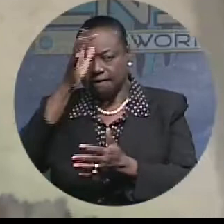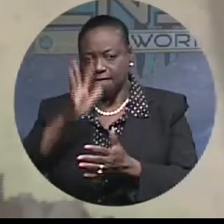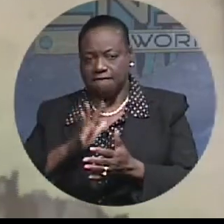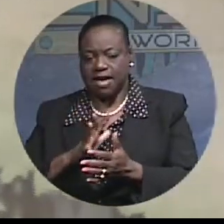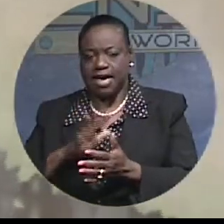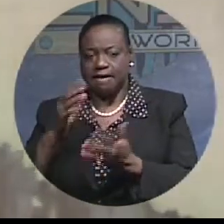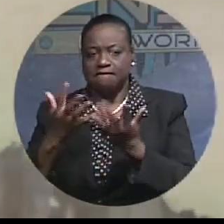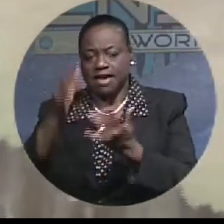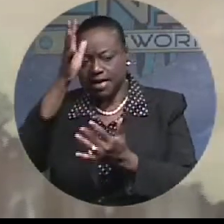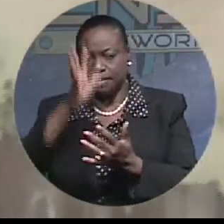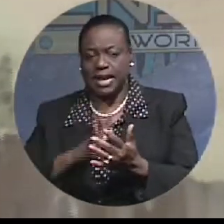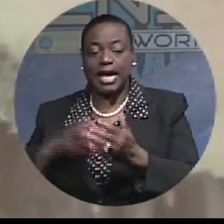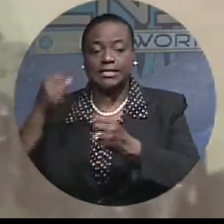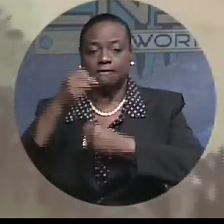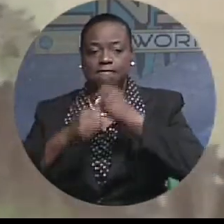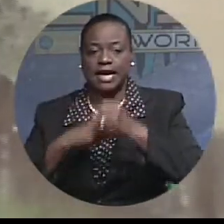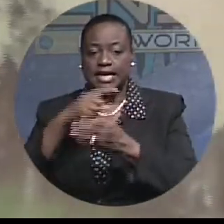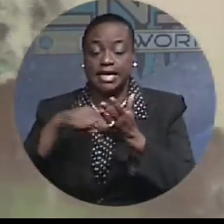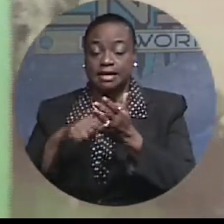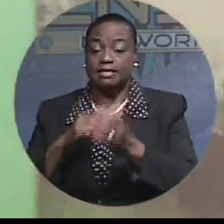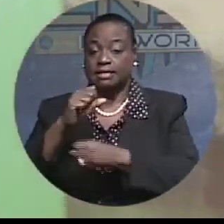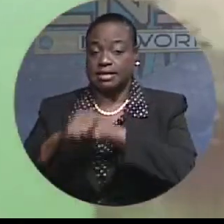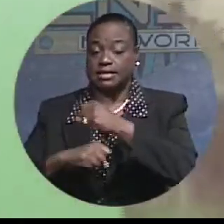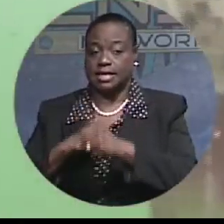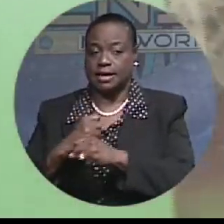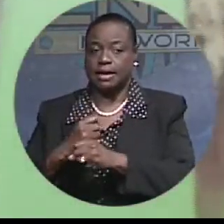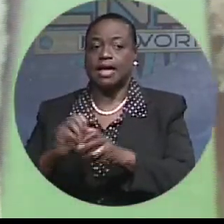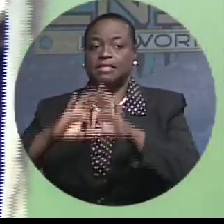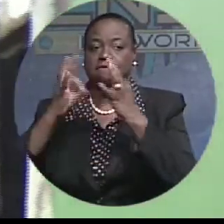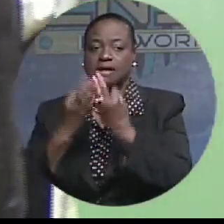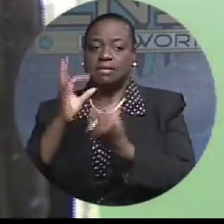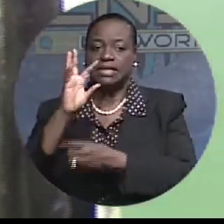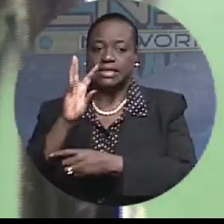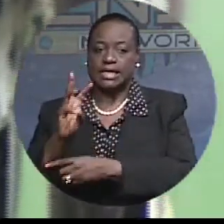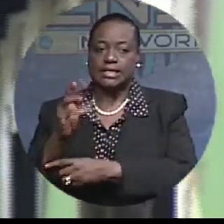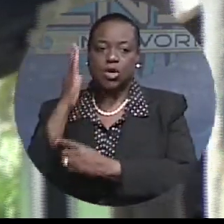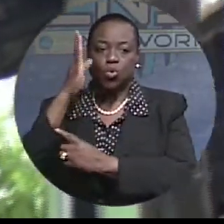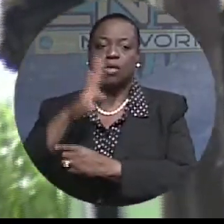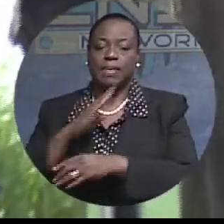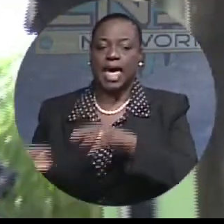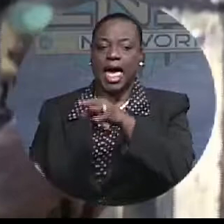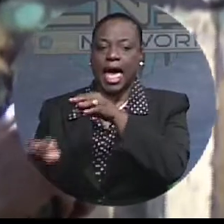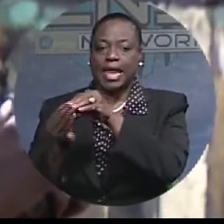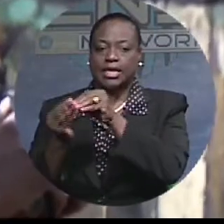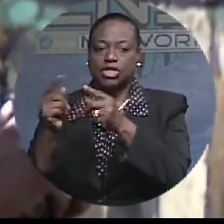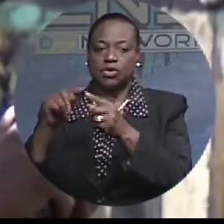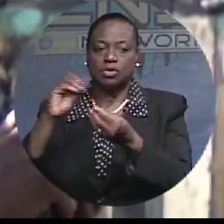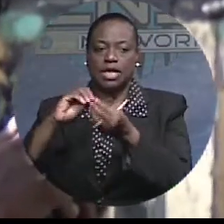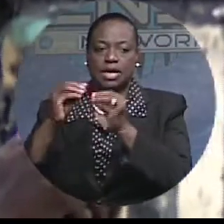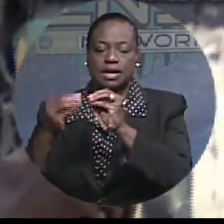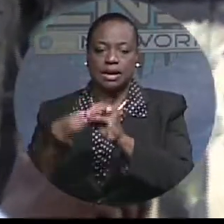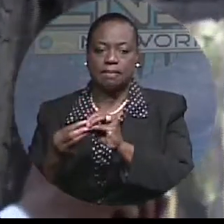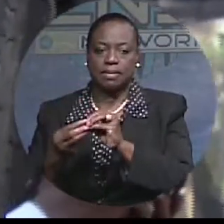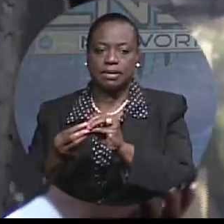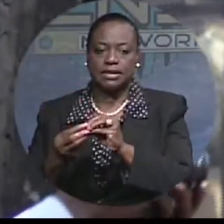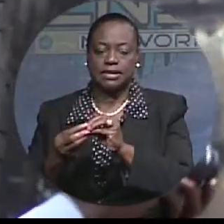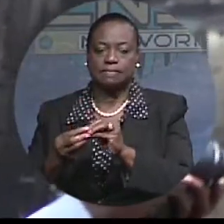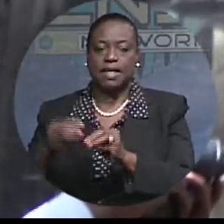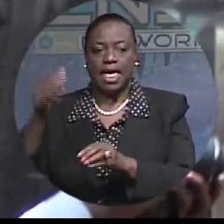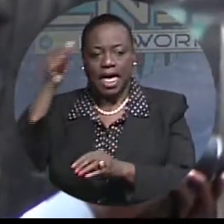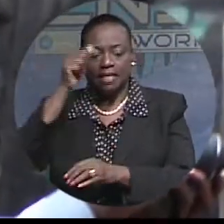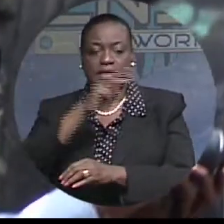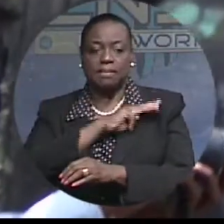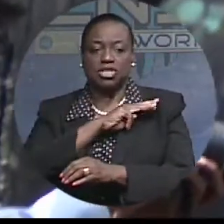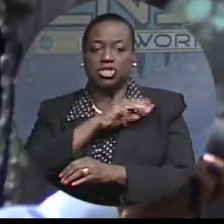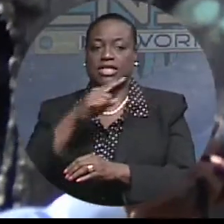were recorded, and unfortunately, the family of six would be added to that number. Response Team Sergeant Anthony Mitchell says firefighting can be a bit